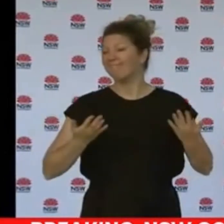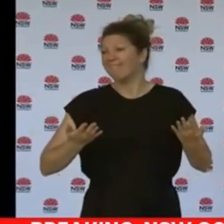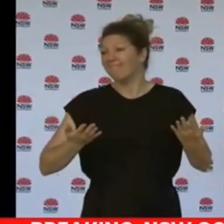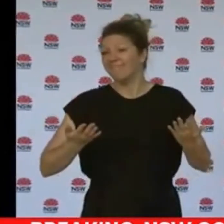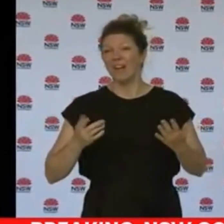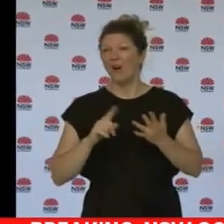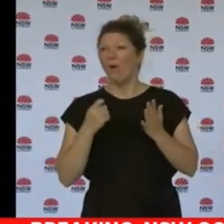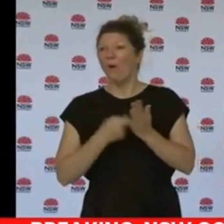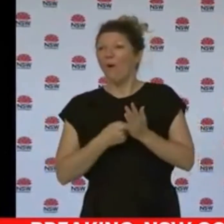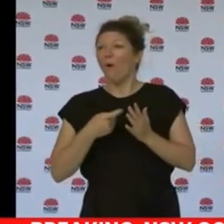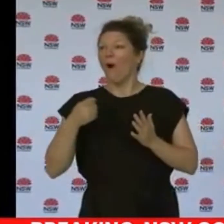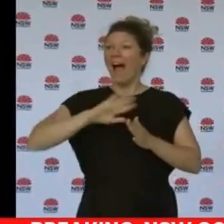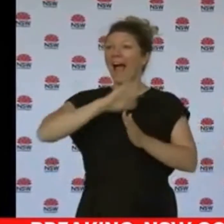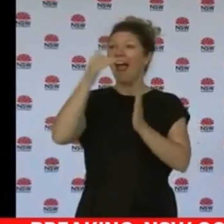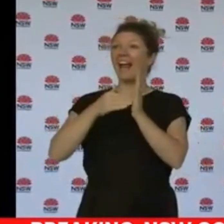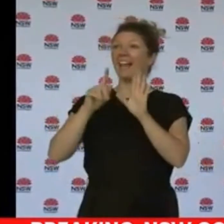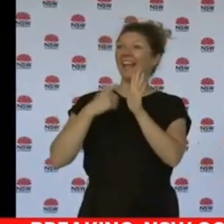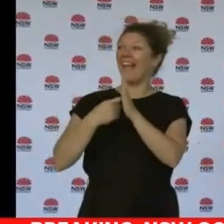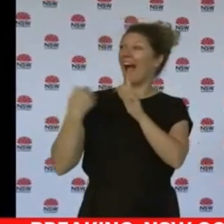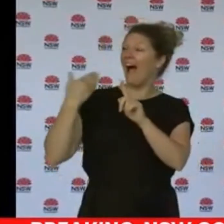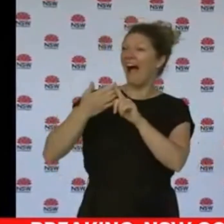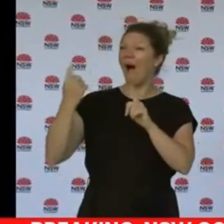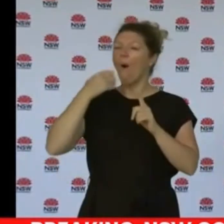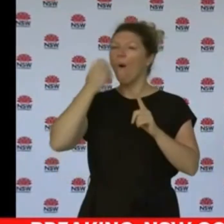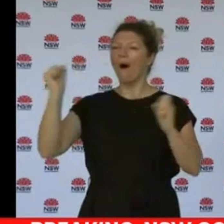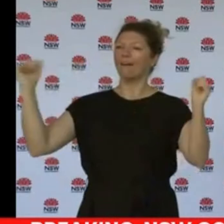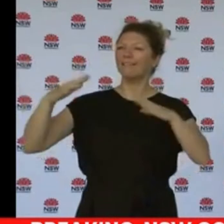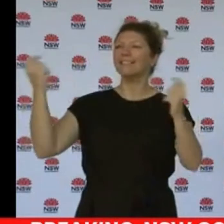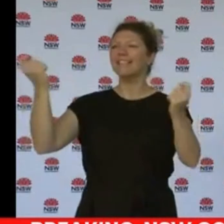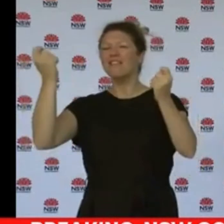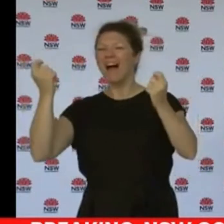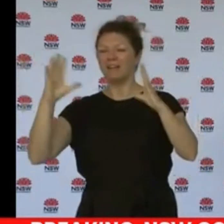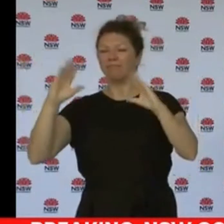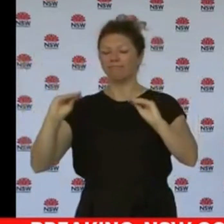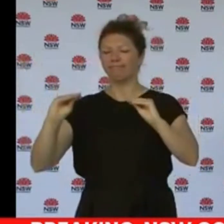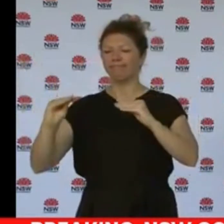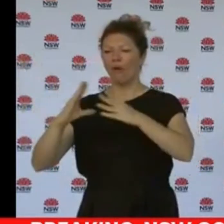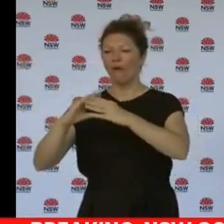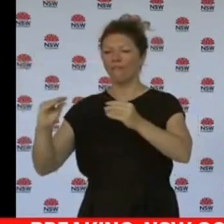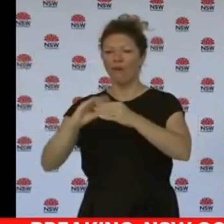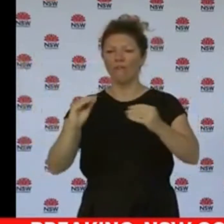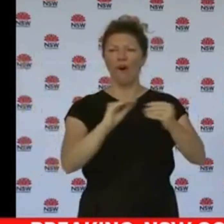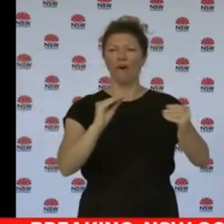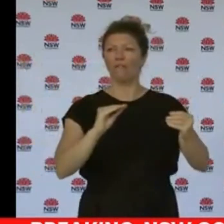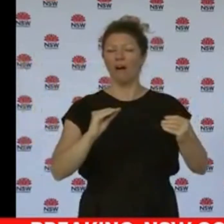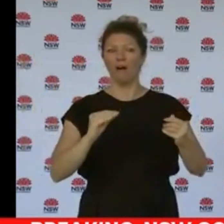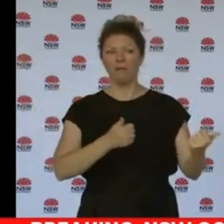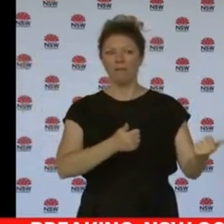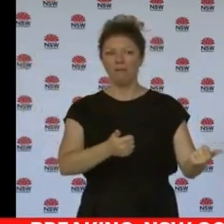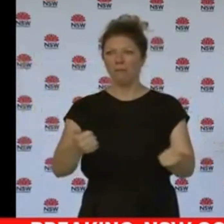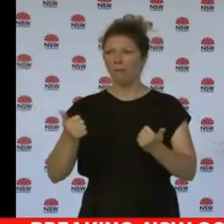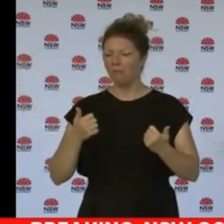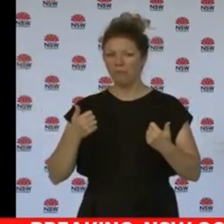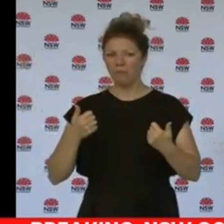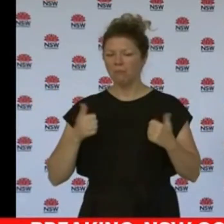of year when we're used to coming together, we deeply appreciate that. But I think it also demonstrates that the strategies we put in place work.